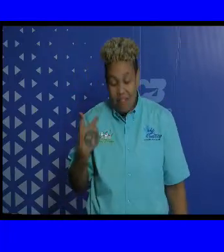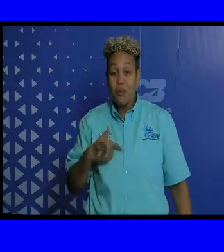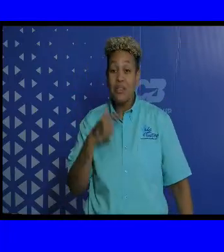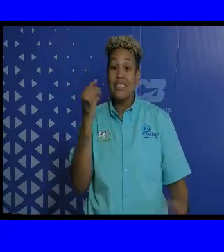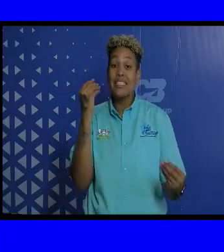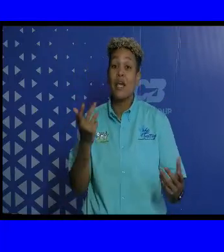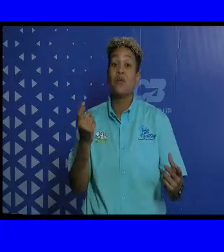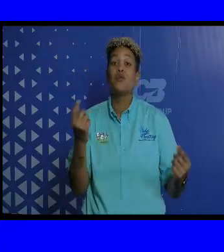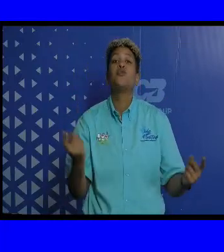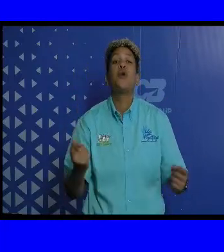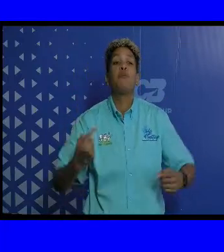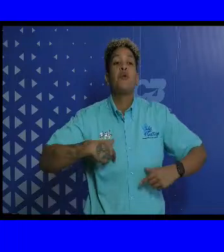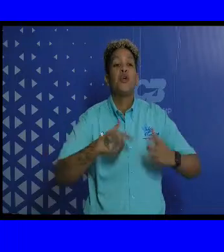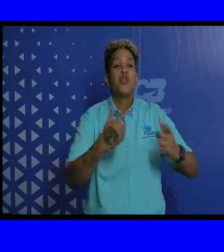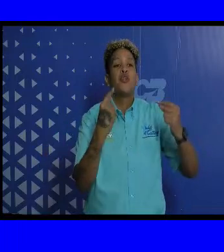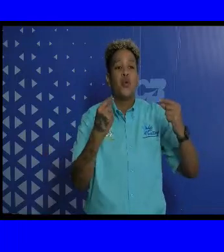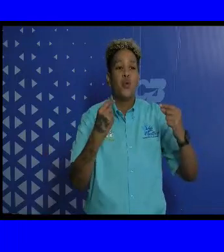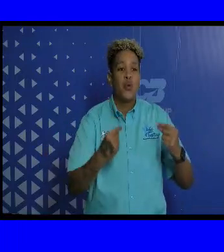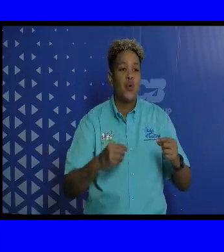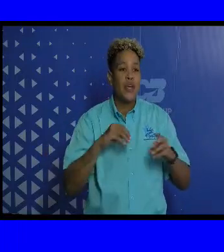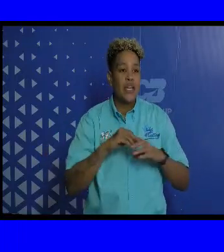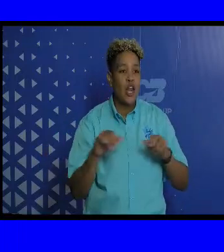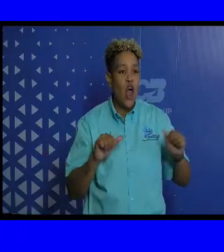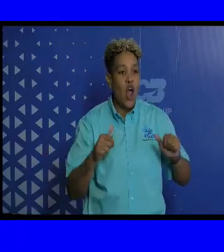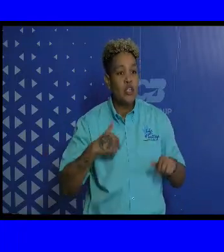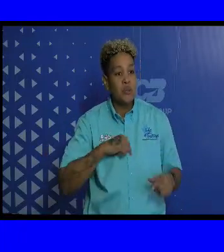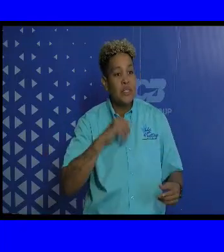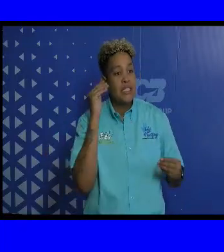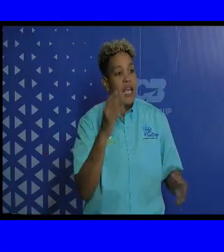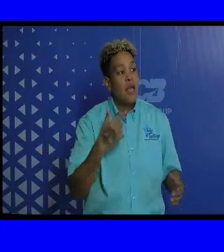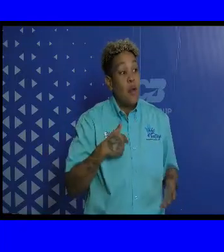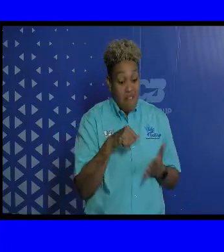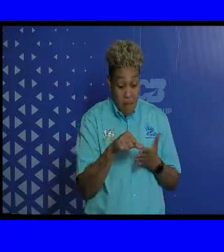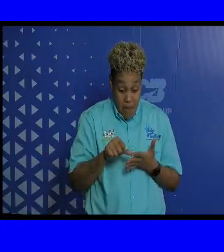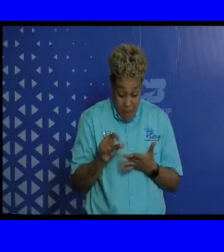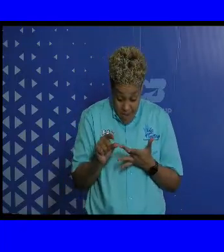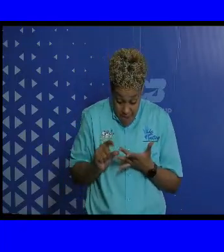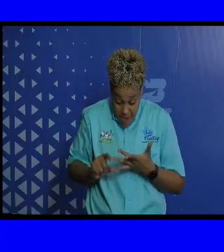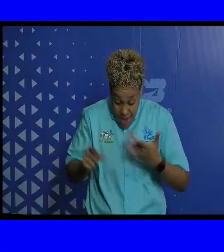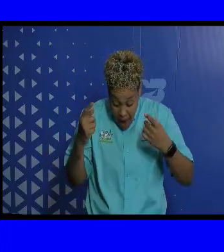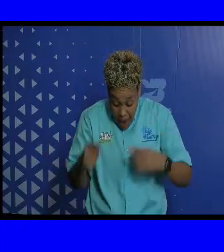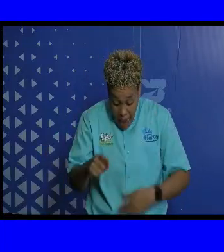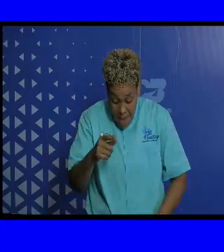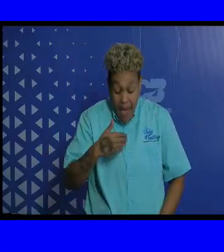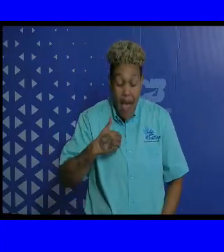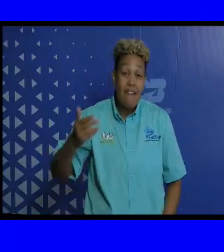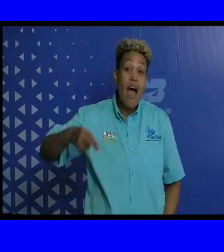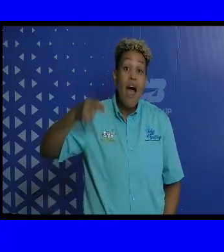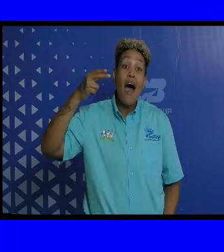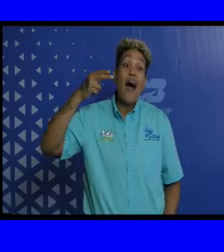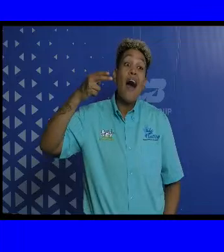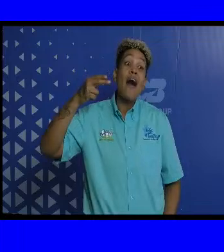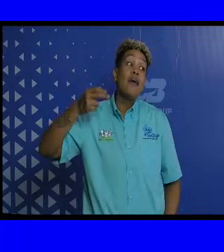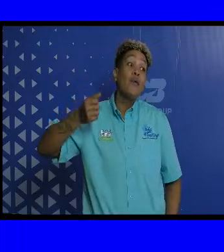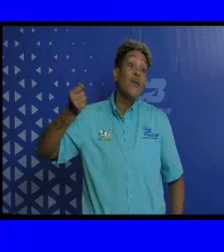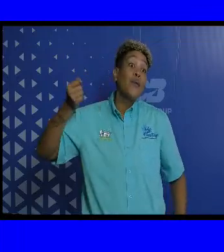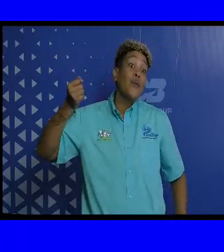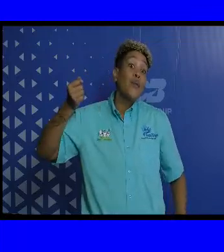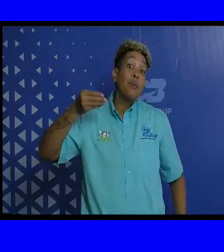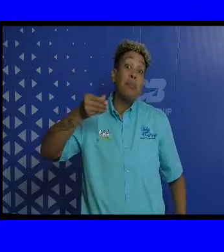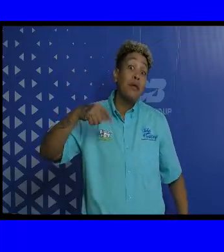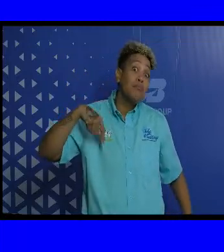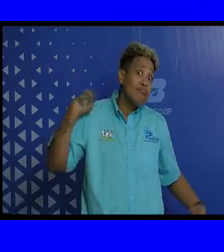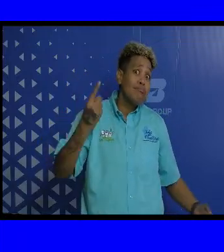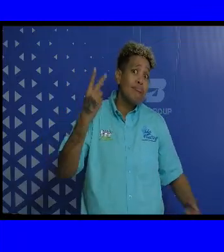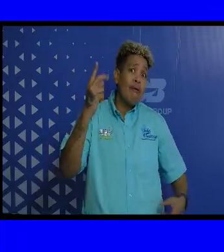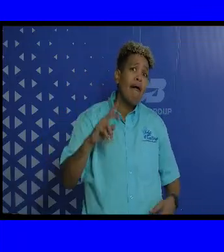going to do something, we do it. In August, we said we're going to have a dividend paid, having had a hiatus for 2.5 years, and we're